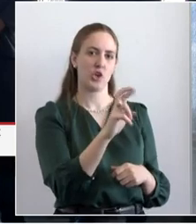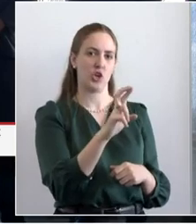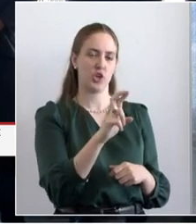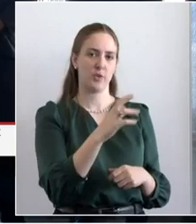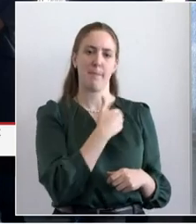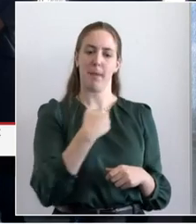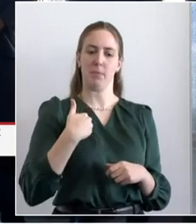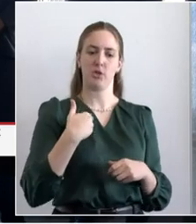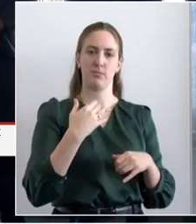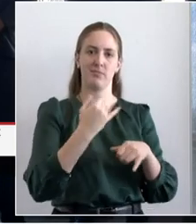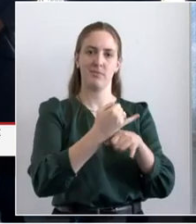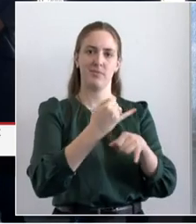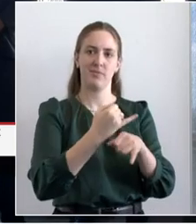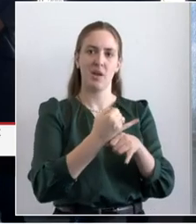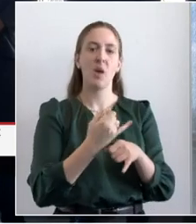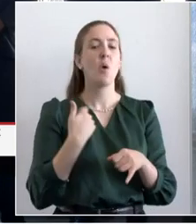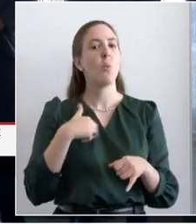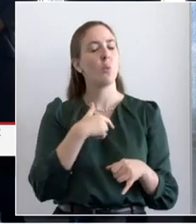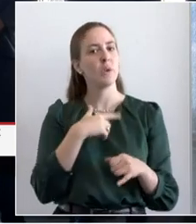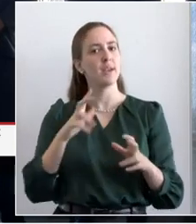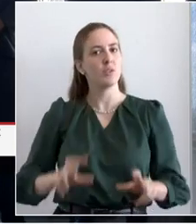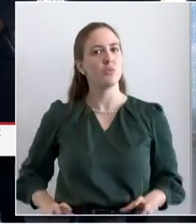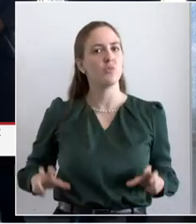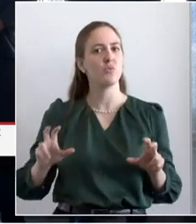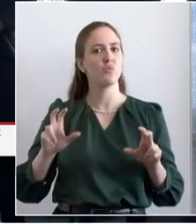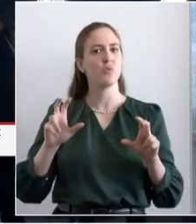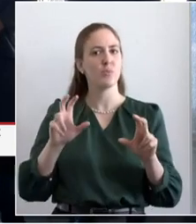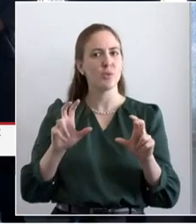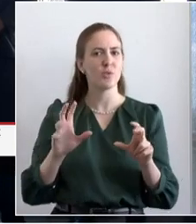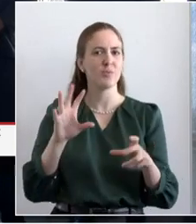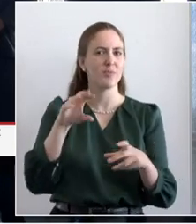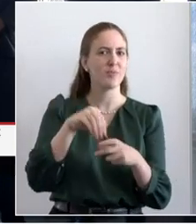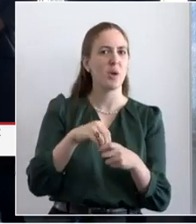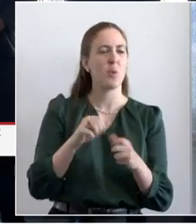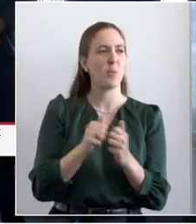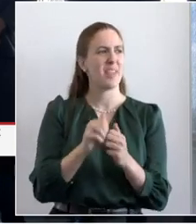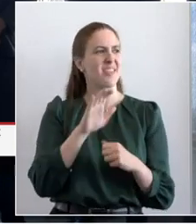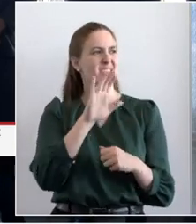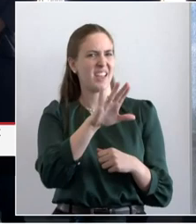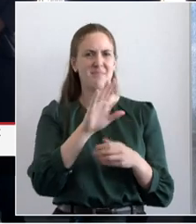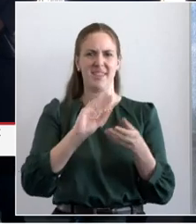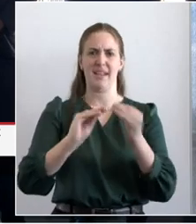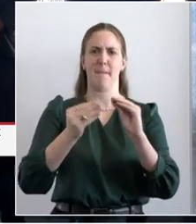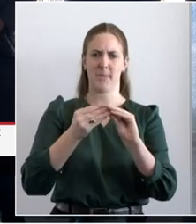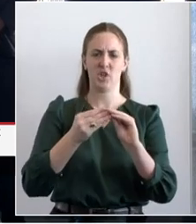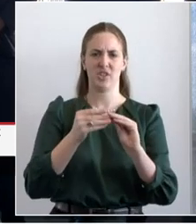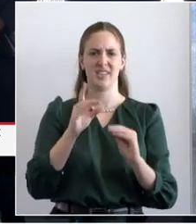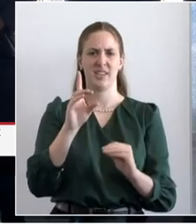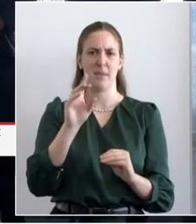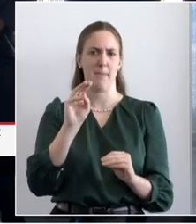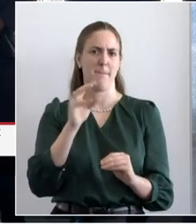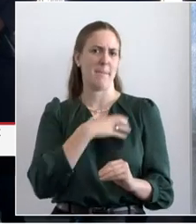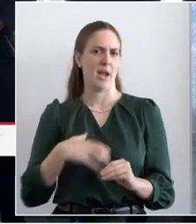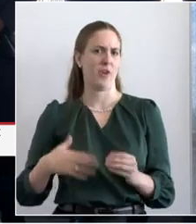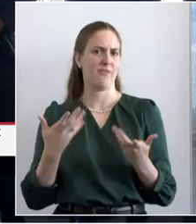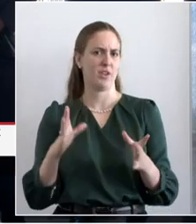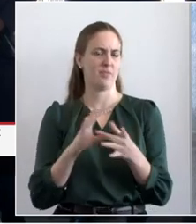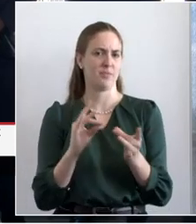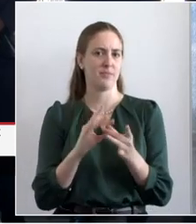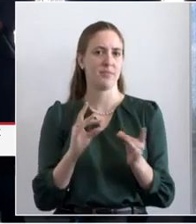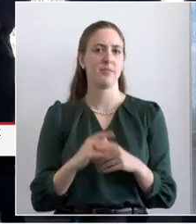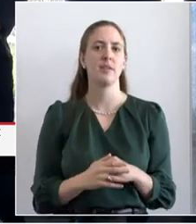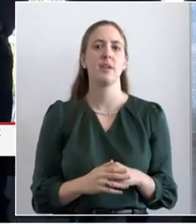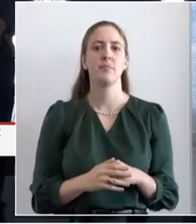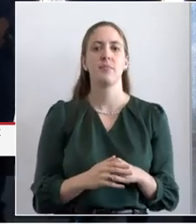we contribute to some of the numbers that the mayor just talked about. DC Water has been a strong supporter